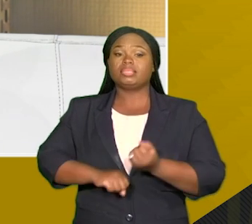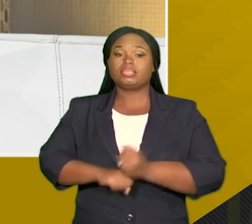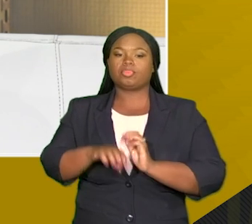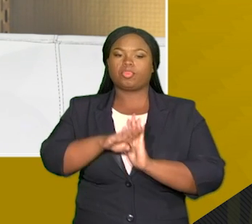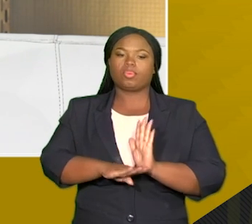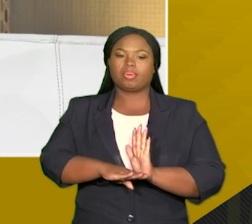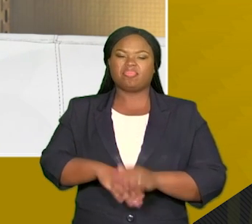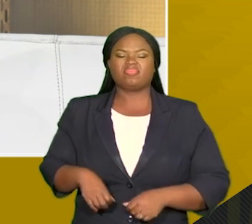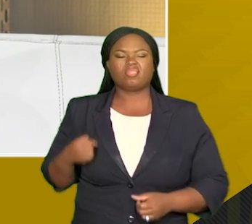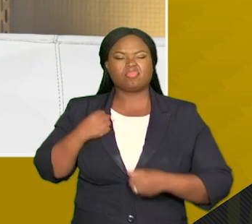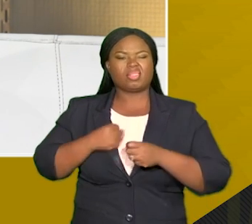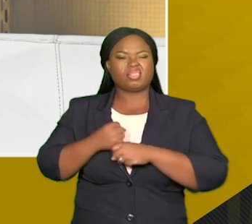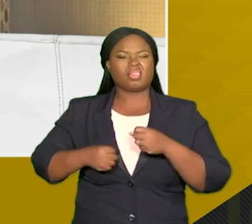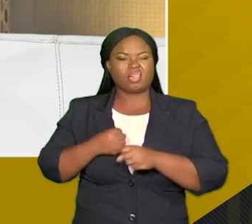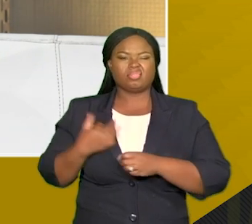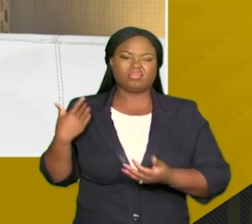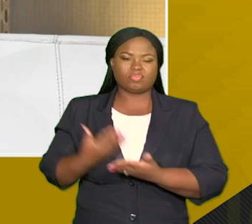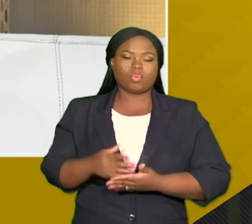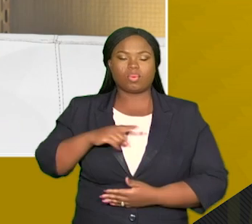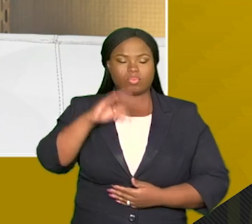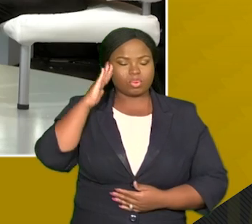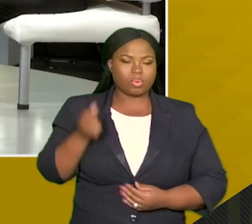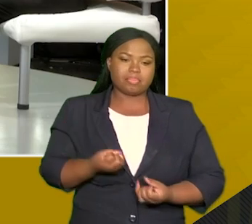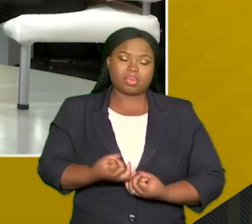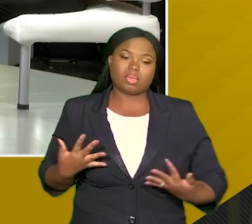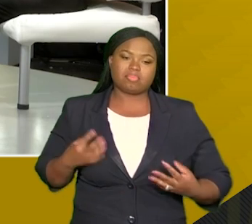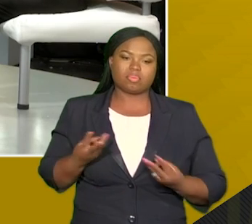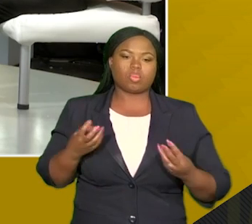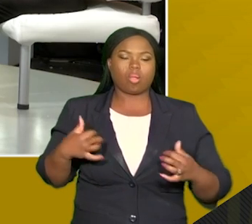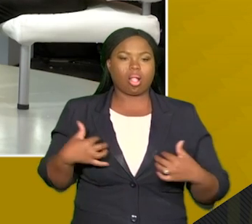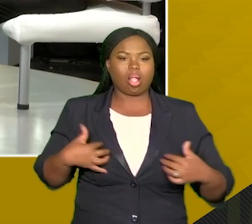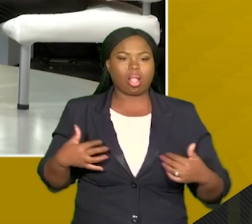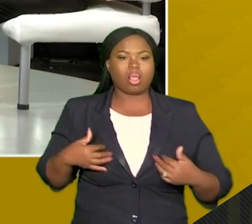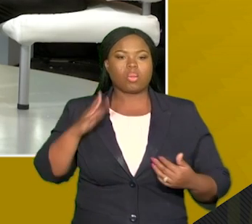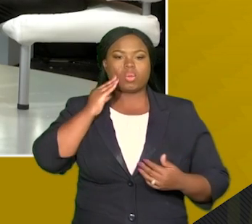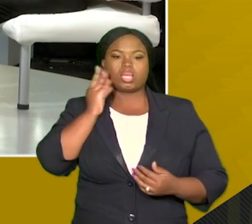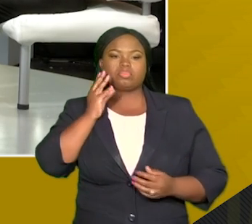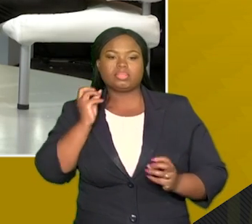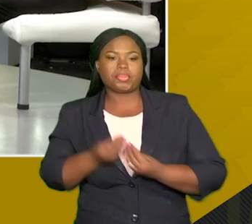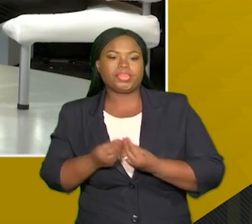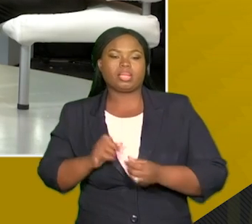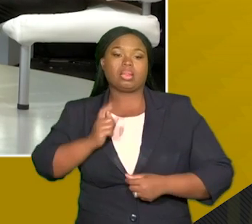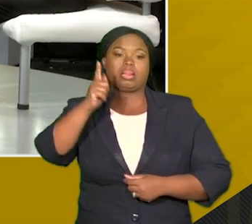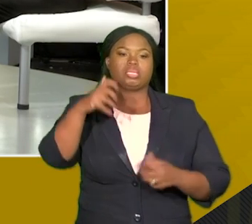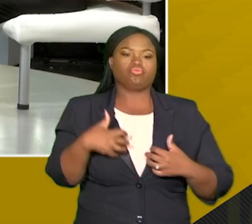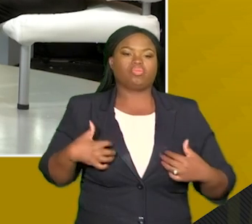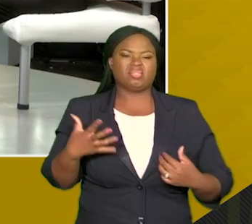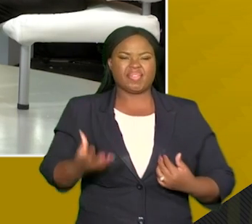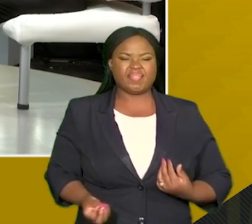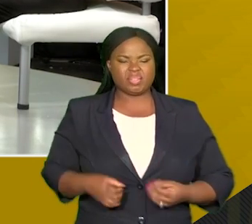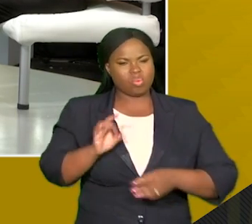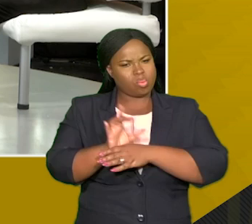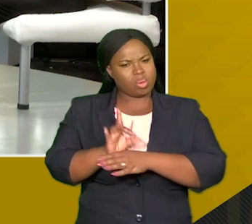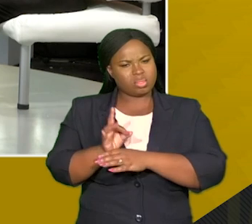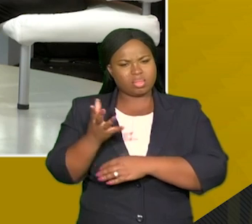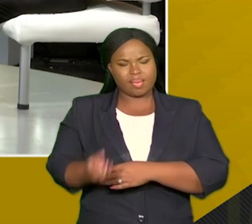the rising levels of post-traumatic stress disorder, which is currently increasing, of course. And I think that part of the